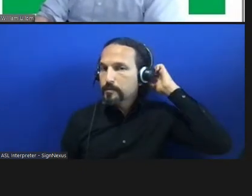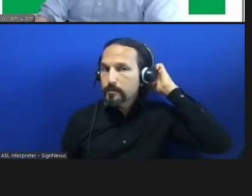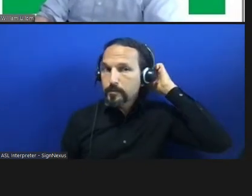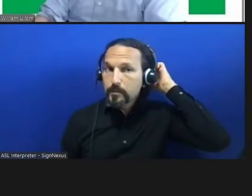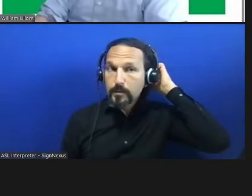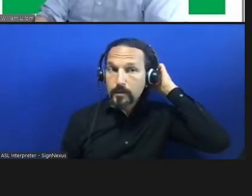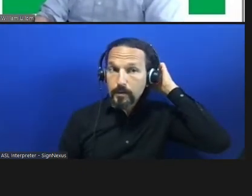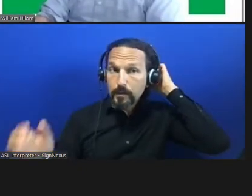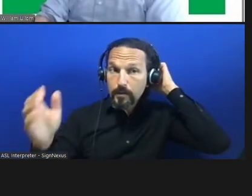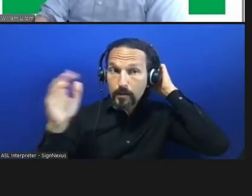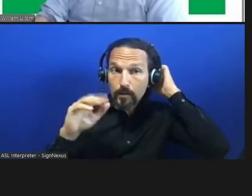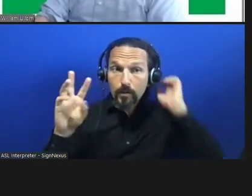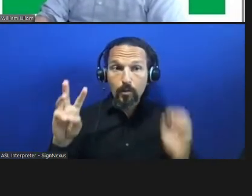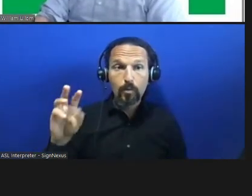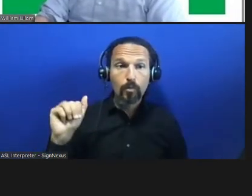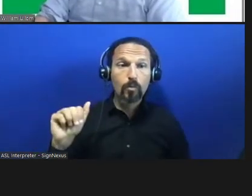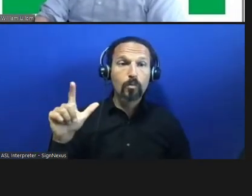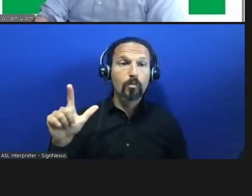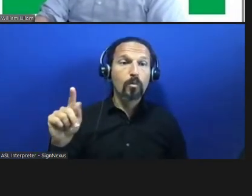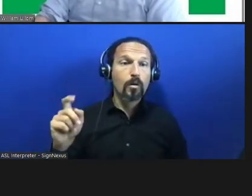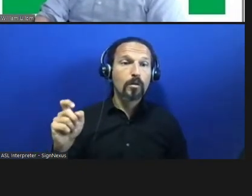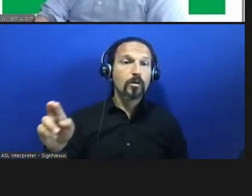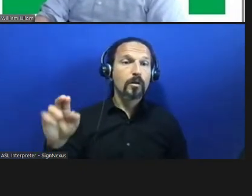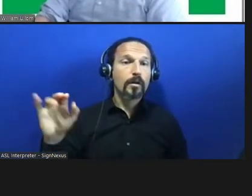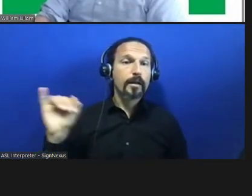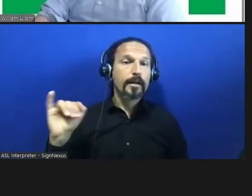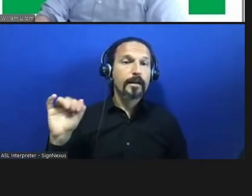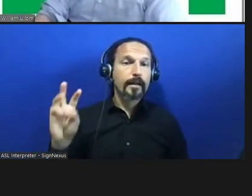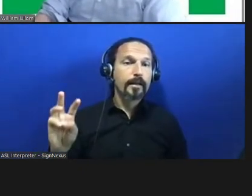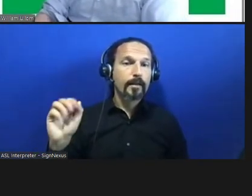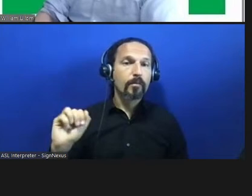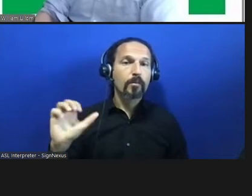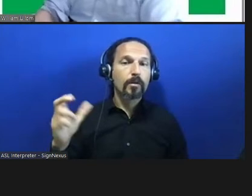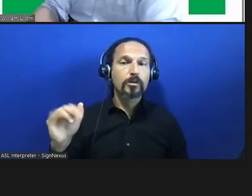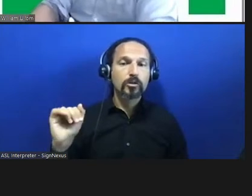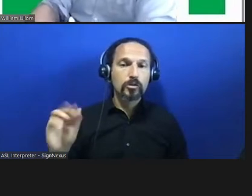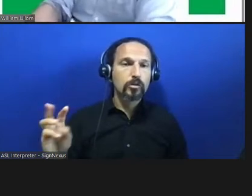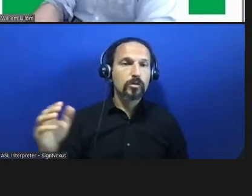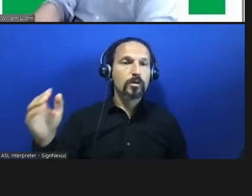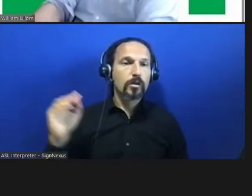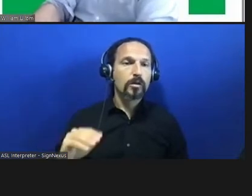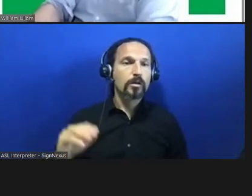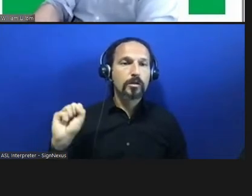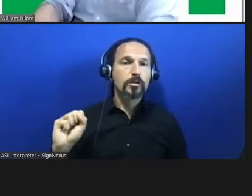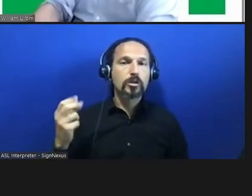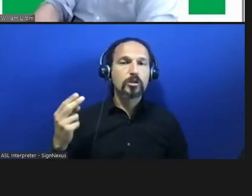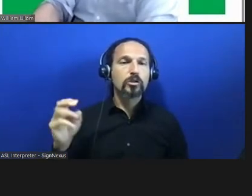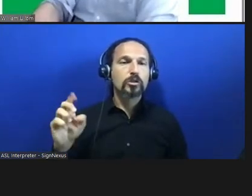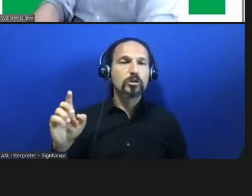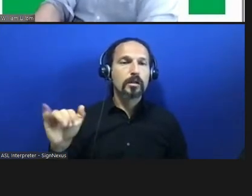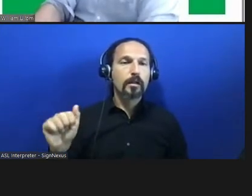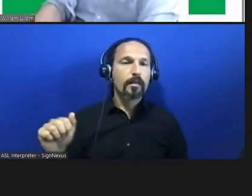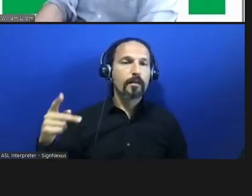the next speaker is Walter ewachu followed by Sheila Pierre